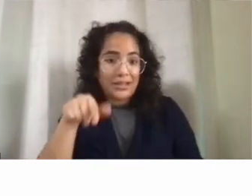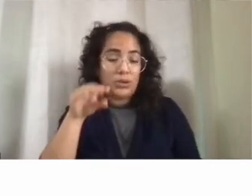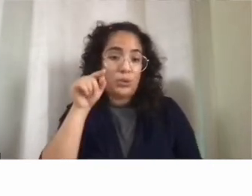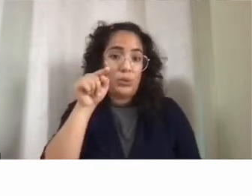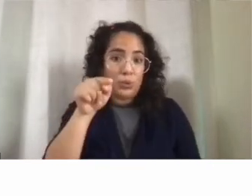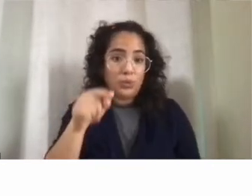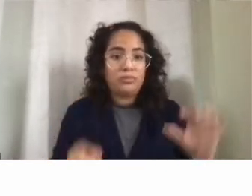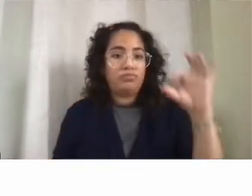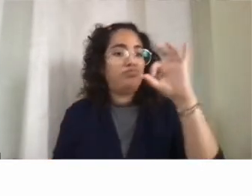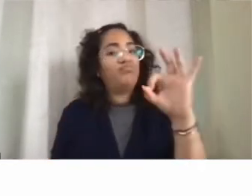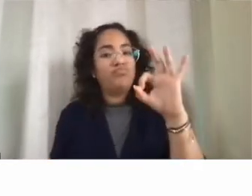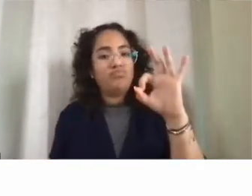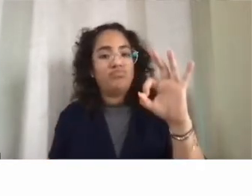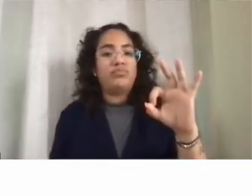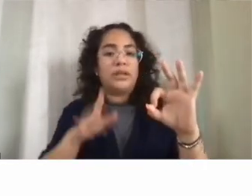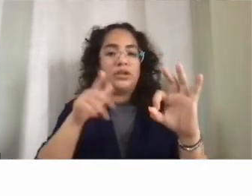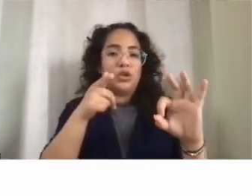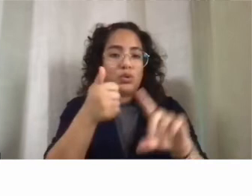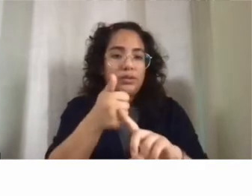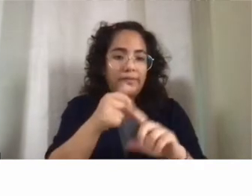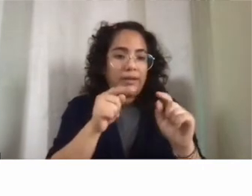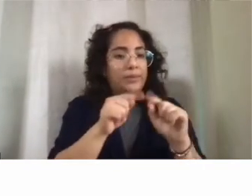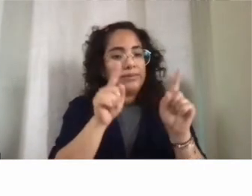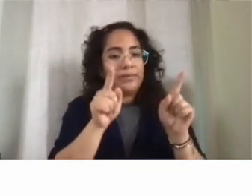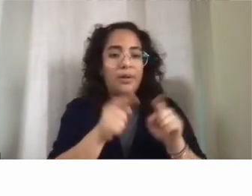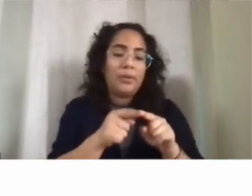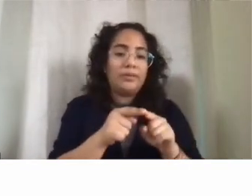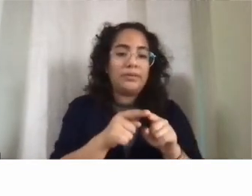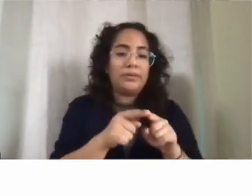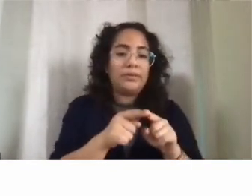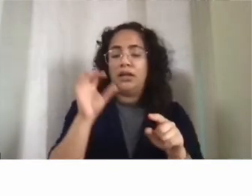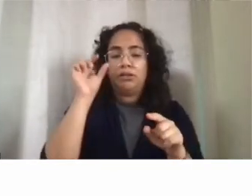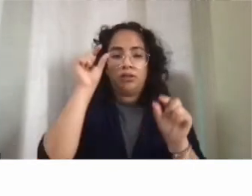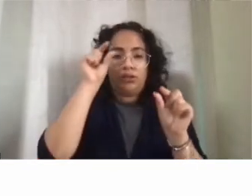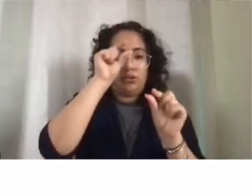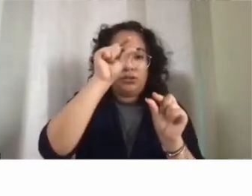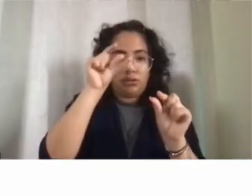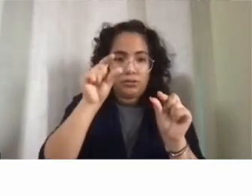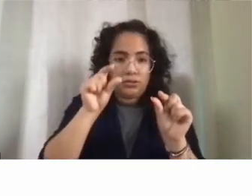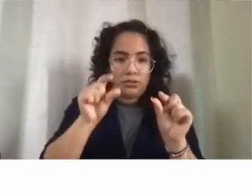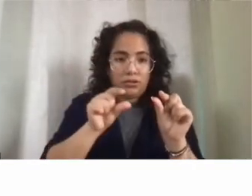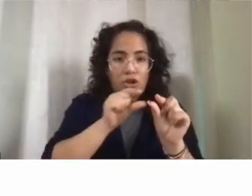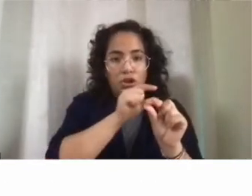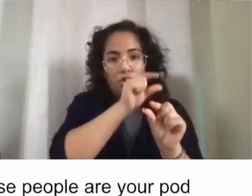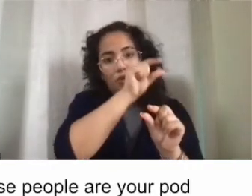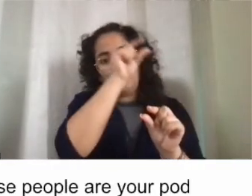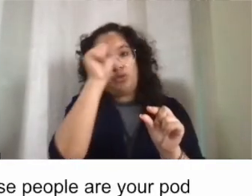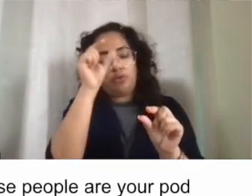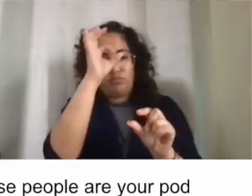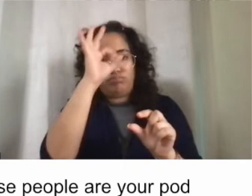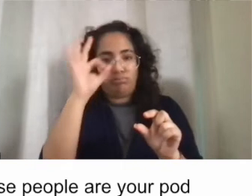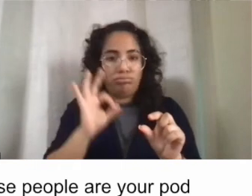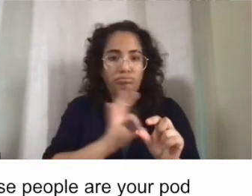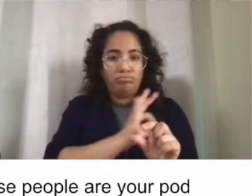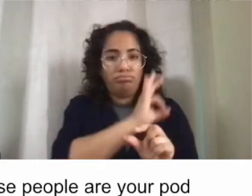circle. And in the circles that are bolded right around you, those